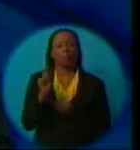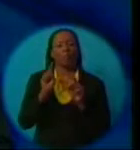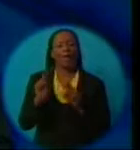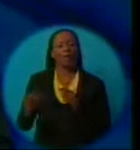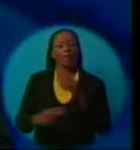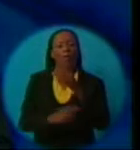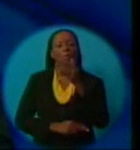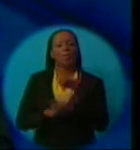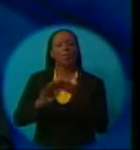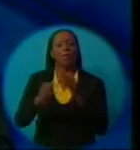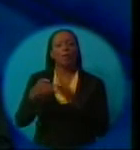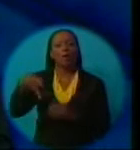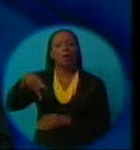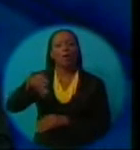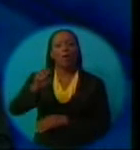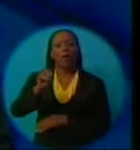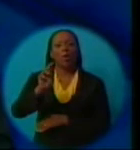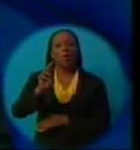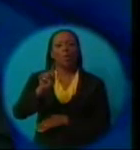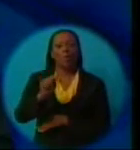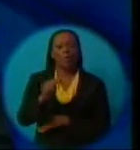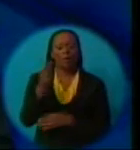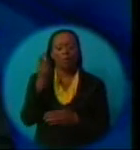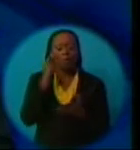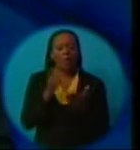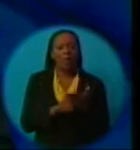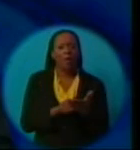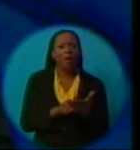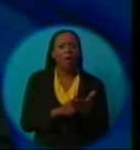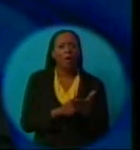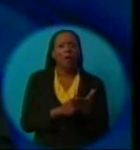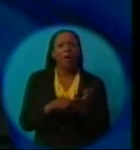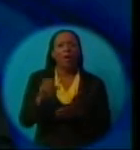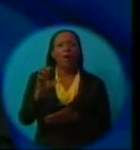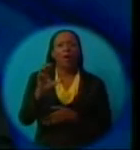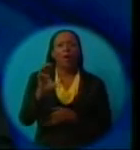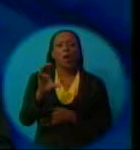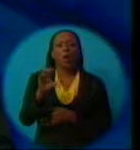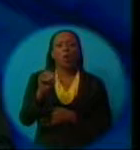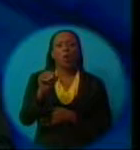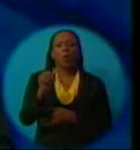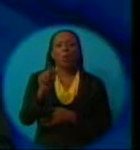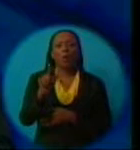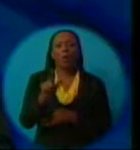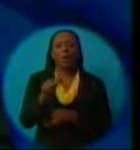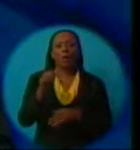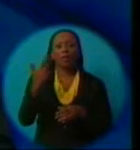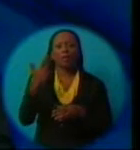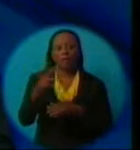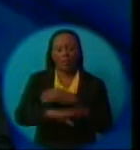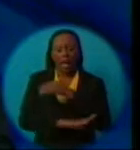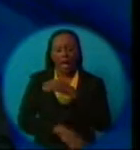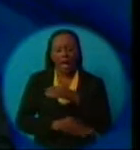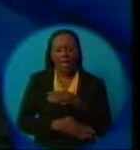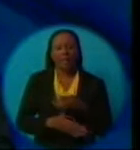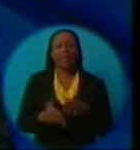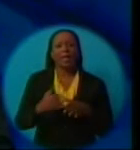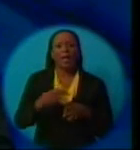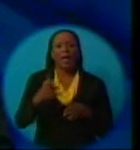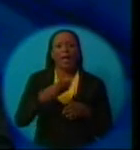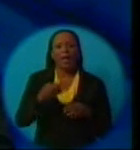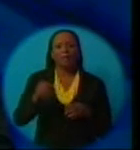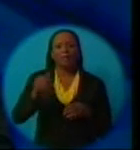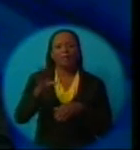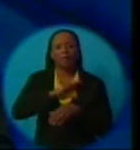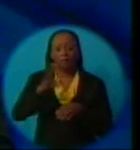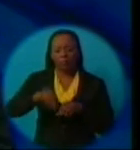Bridgetown port where a consignment of coal contained in 3 polythene bags aboard a motor vessel was searched and the contraband